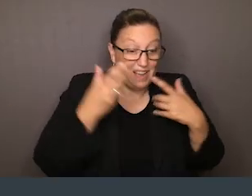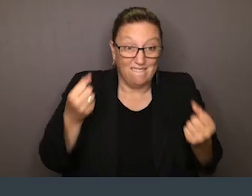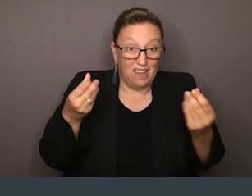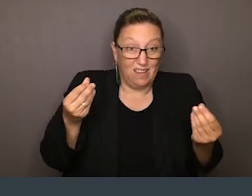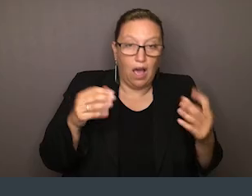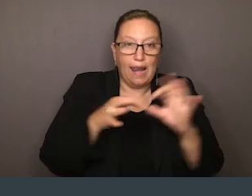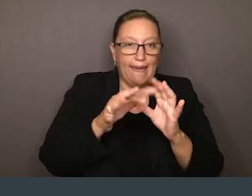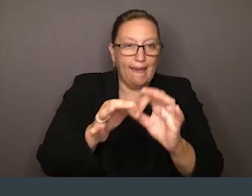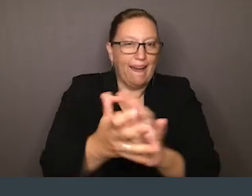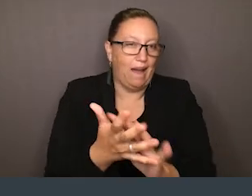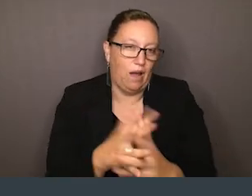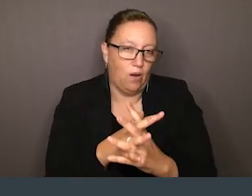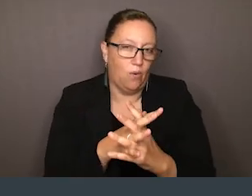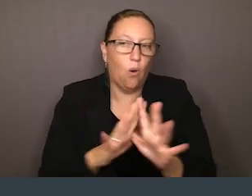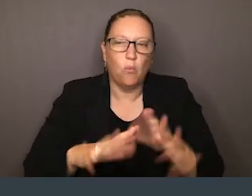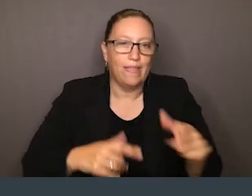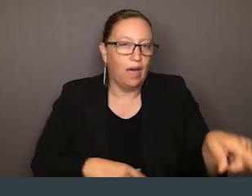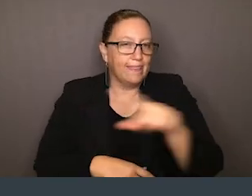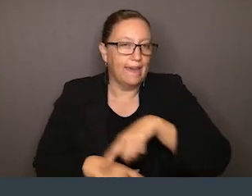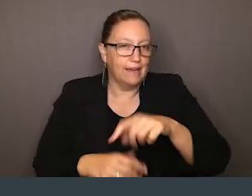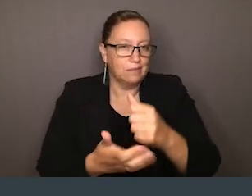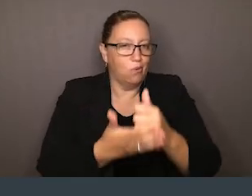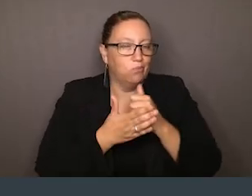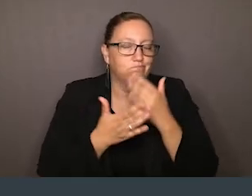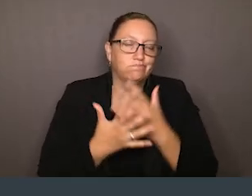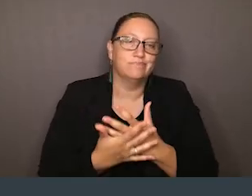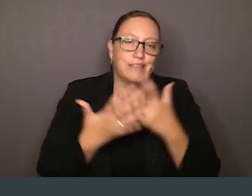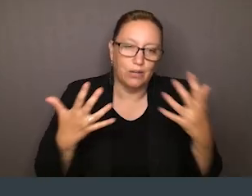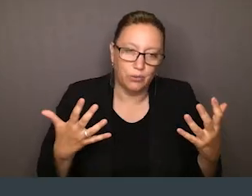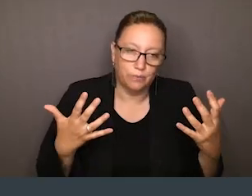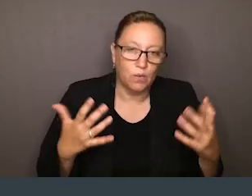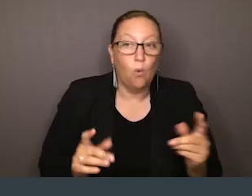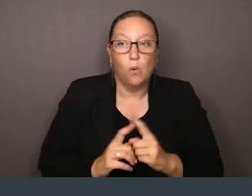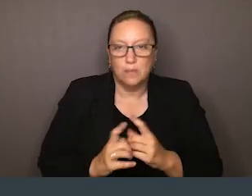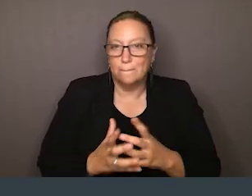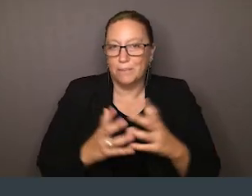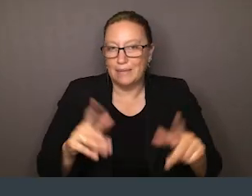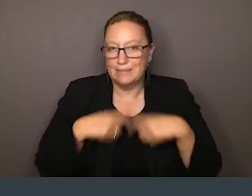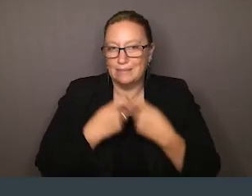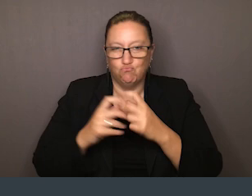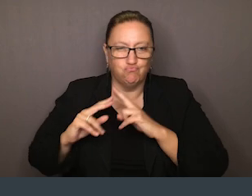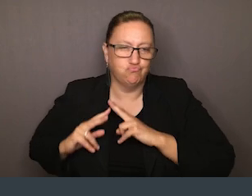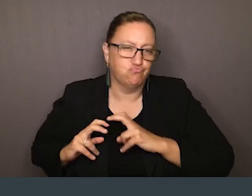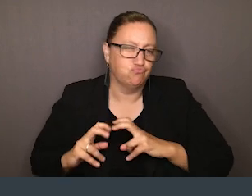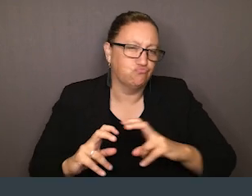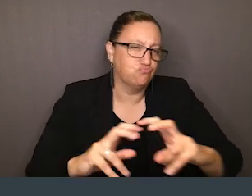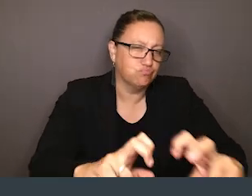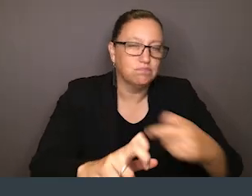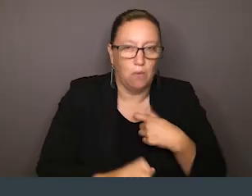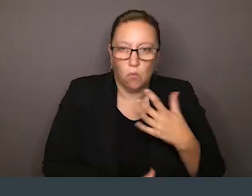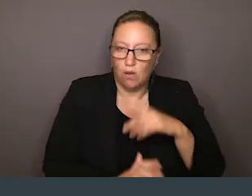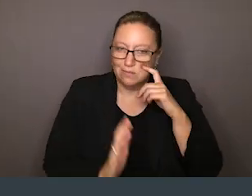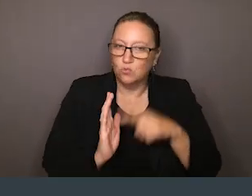of research just wouldn't be possible. So we're really grateful. We also had a very big team doing the research, and I wanted to acknowledge all of the members